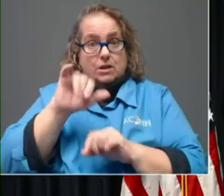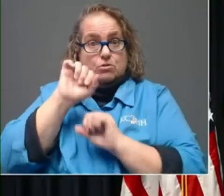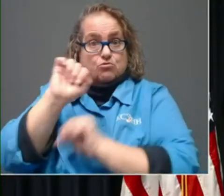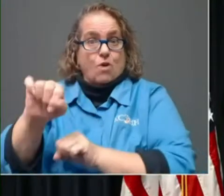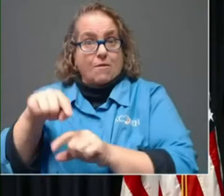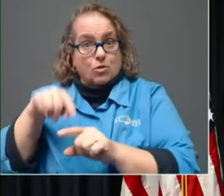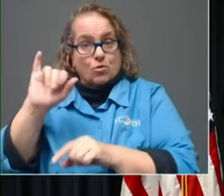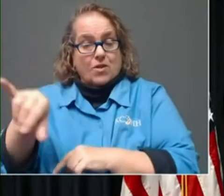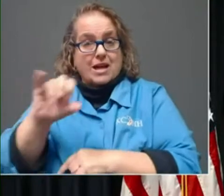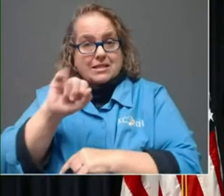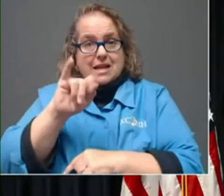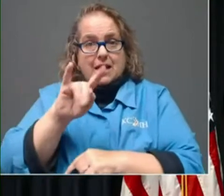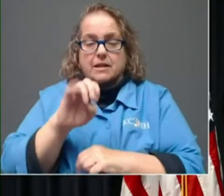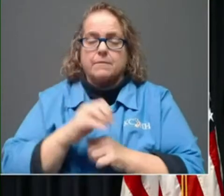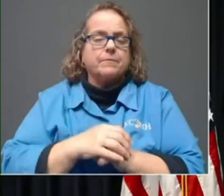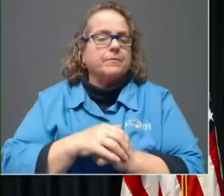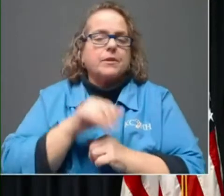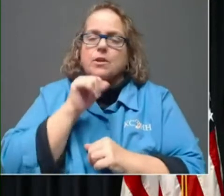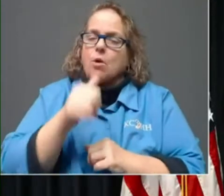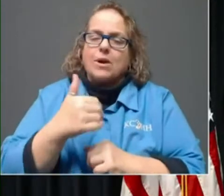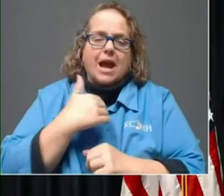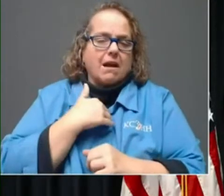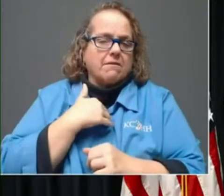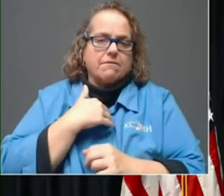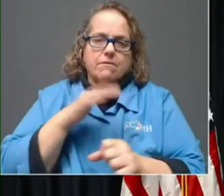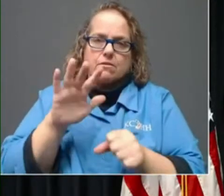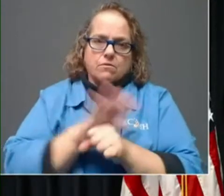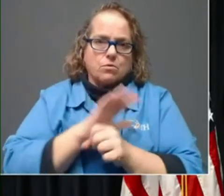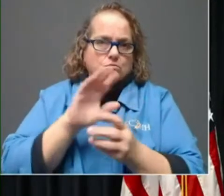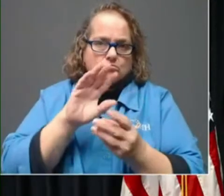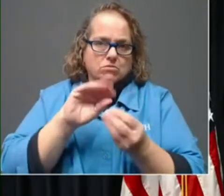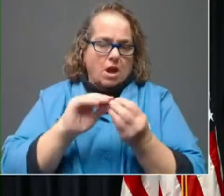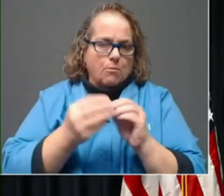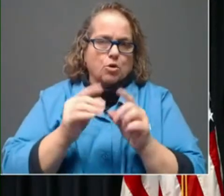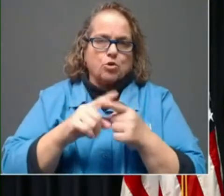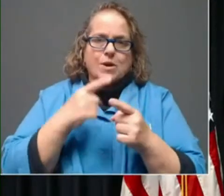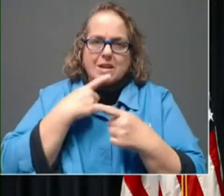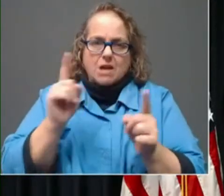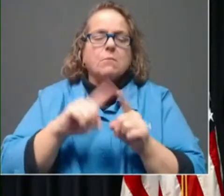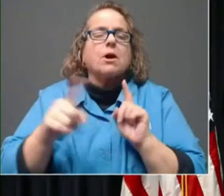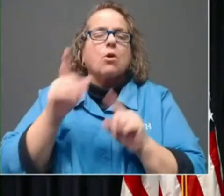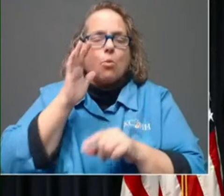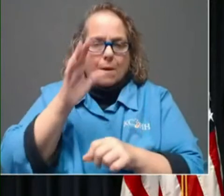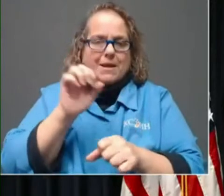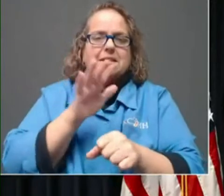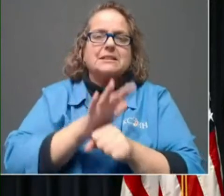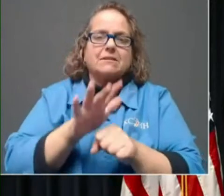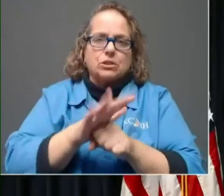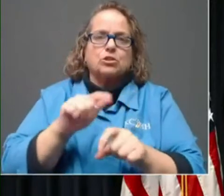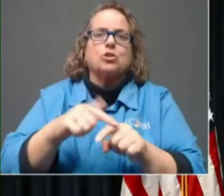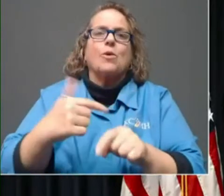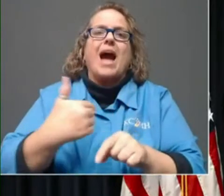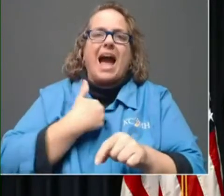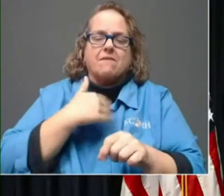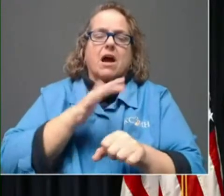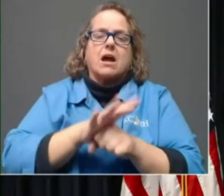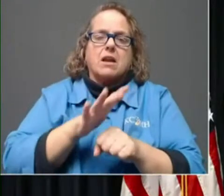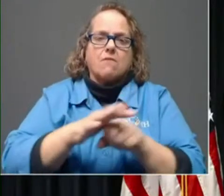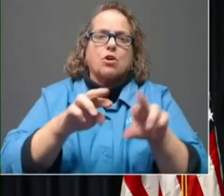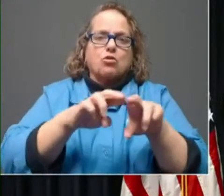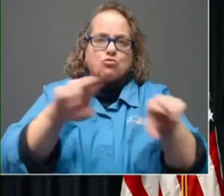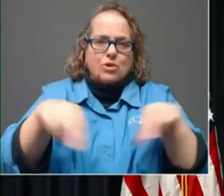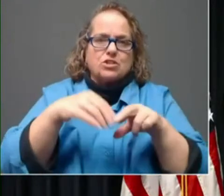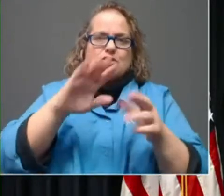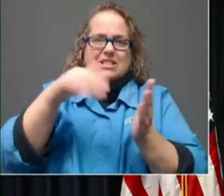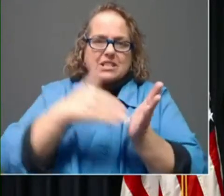We don't have a firm number to announce, but it's going to be sufficient to have enough regional centers around the state to